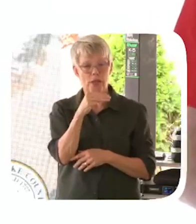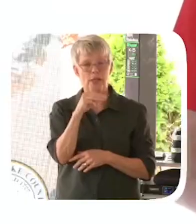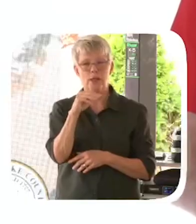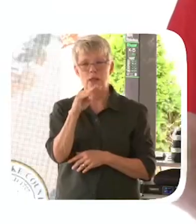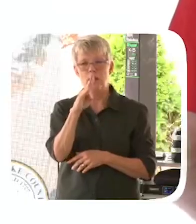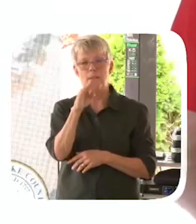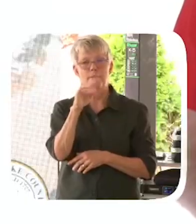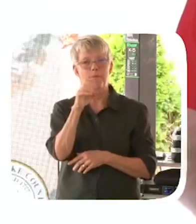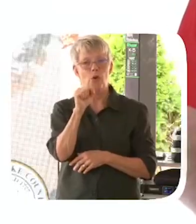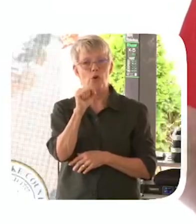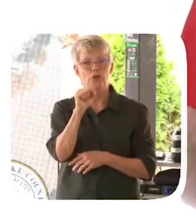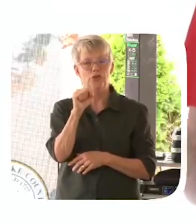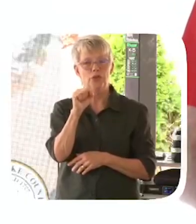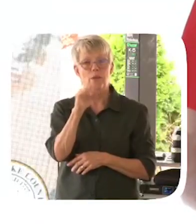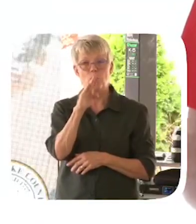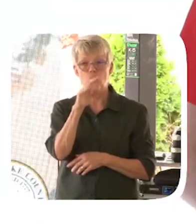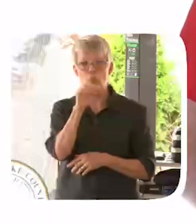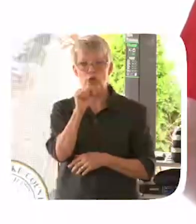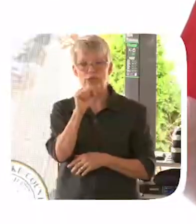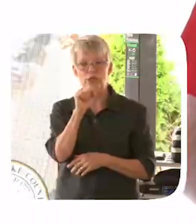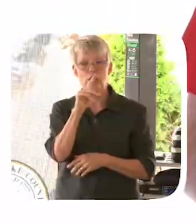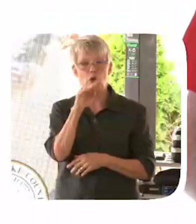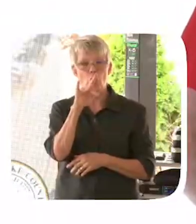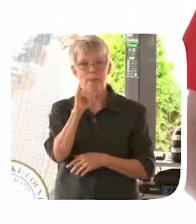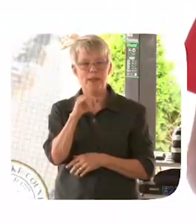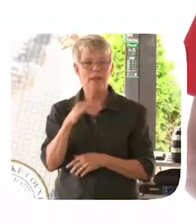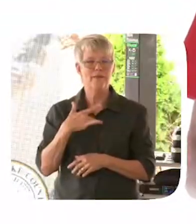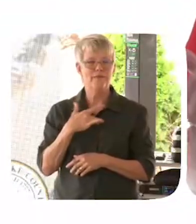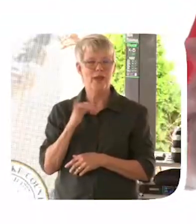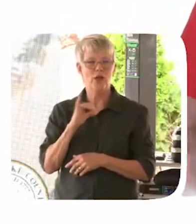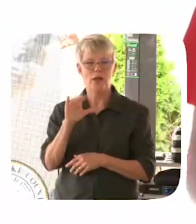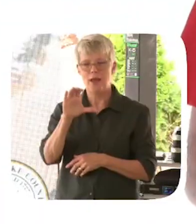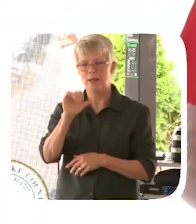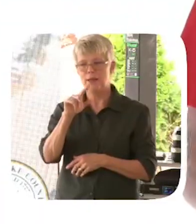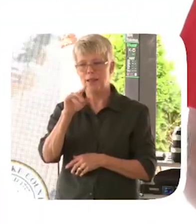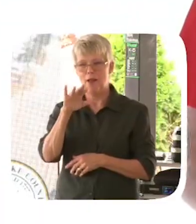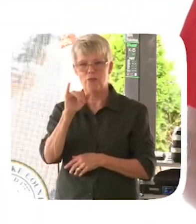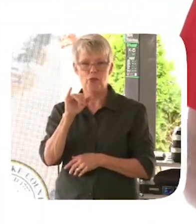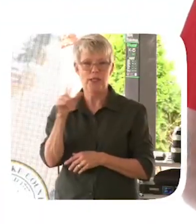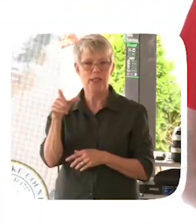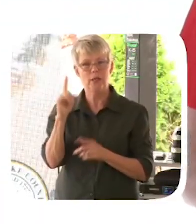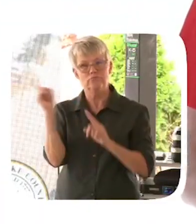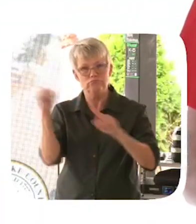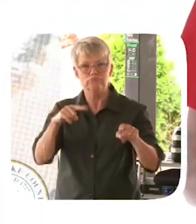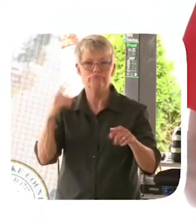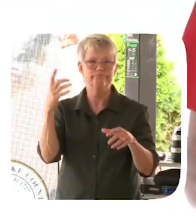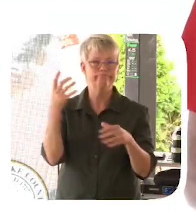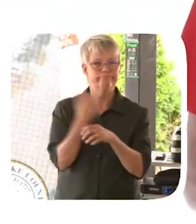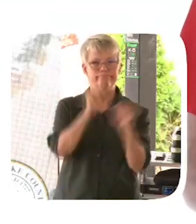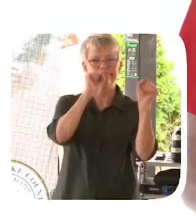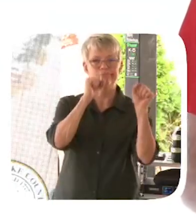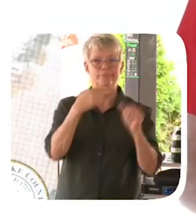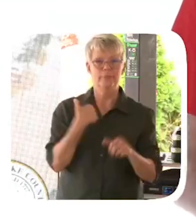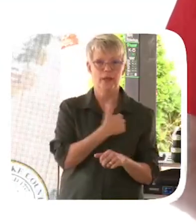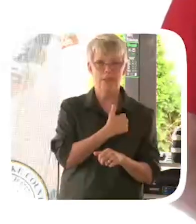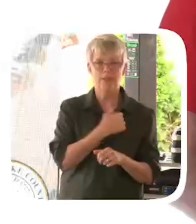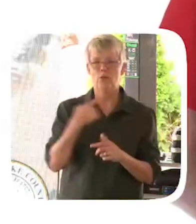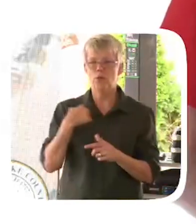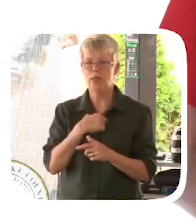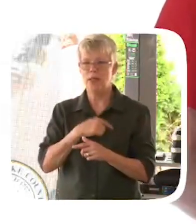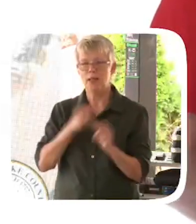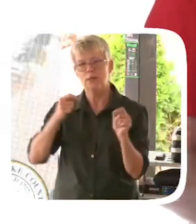Brooks Kirby, at the time that seemed like the cavalry had arrived when we saw those trucks. We had rapid response